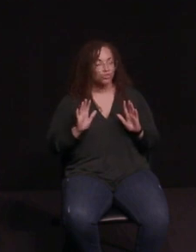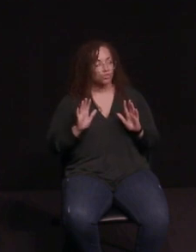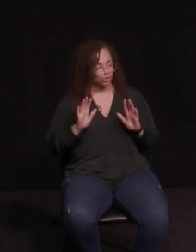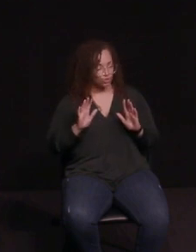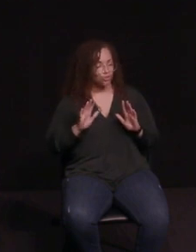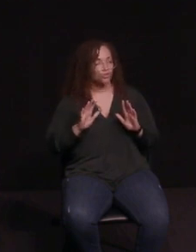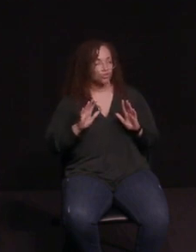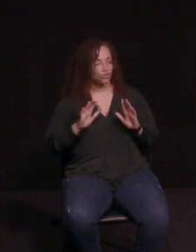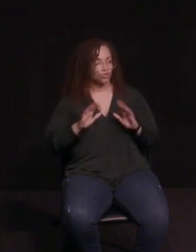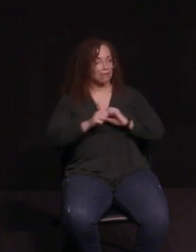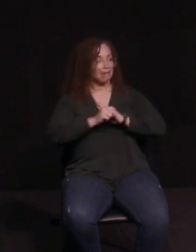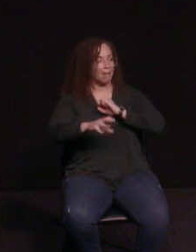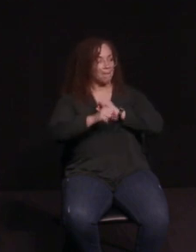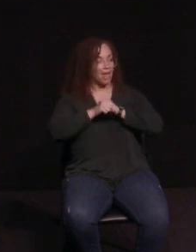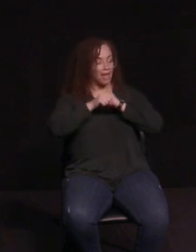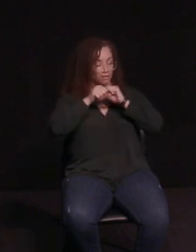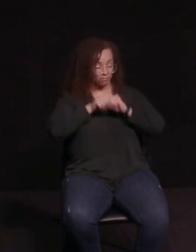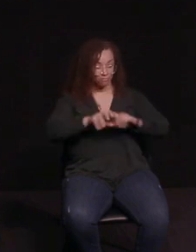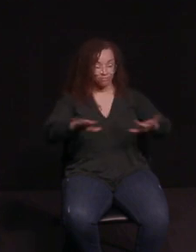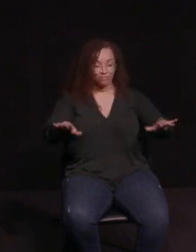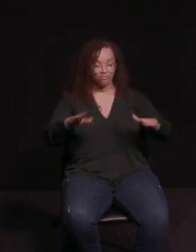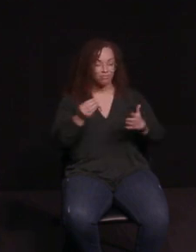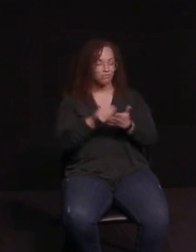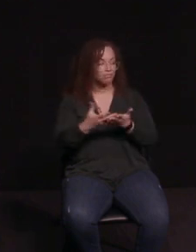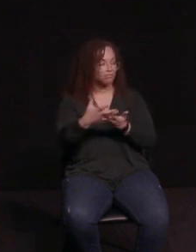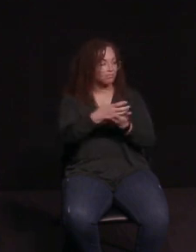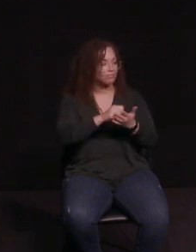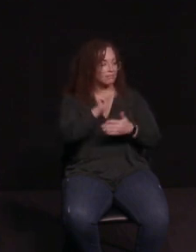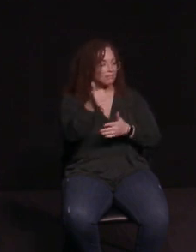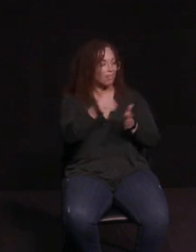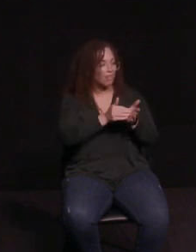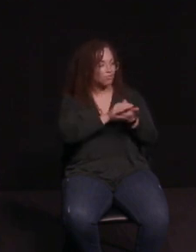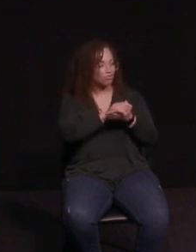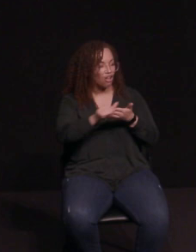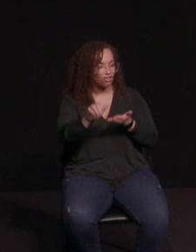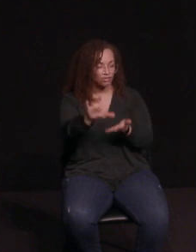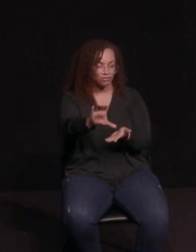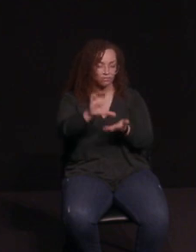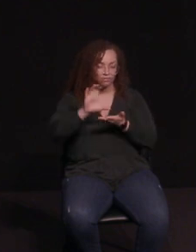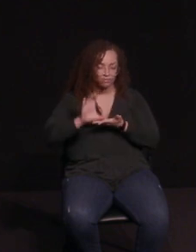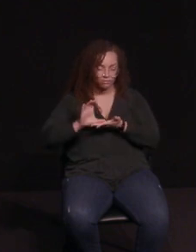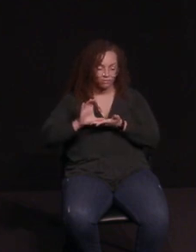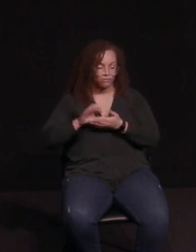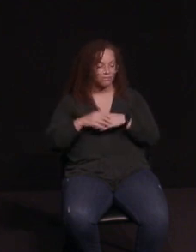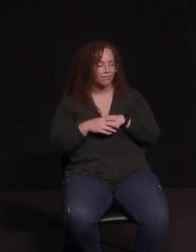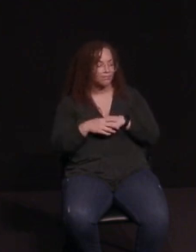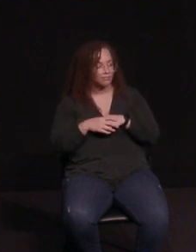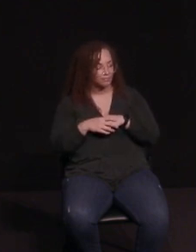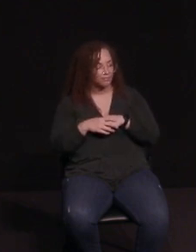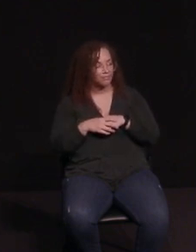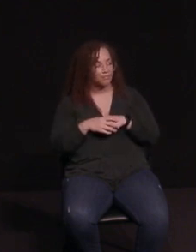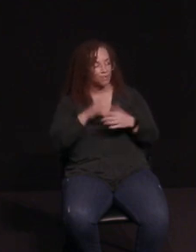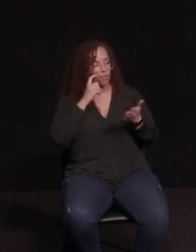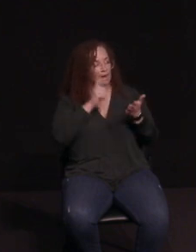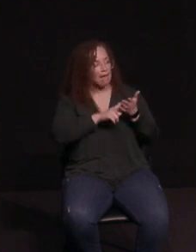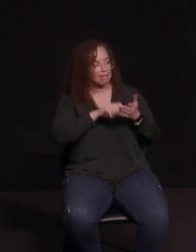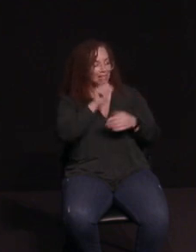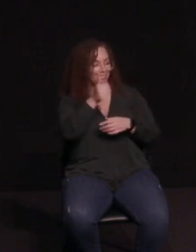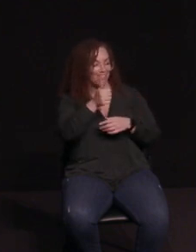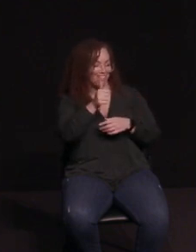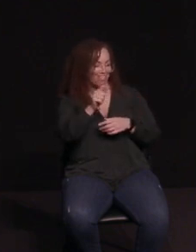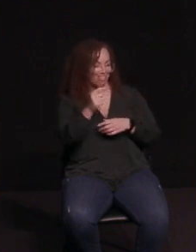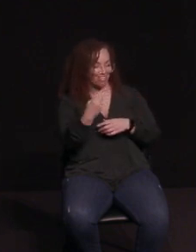raise $10,000 in the recognition of the upcoming 10th anniversary of Mike Jr.'s